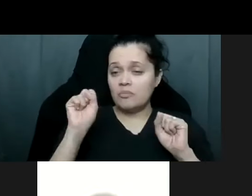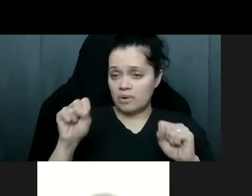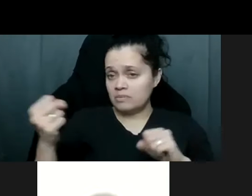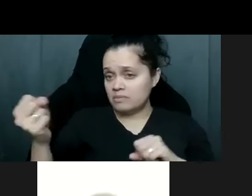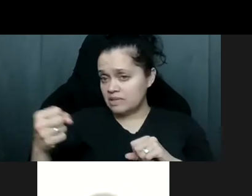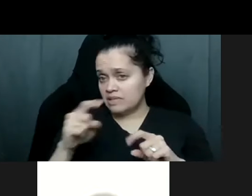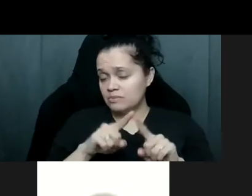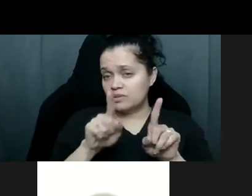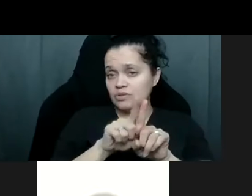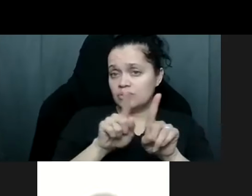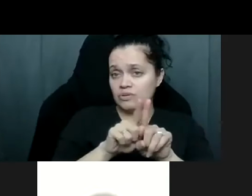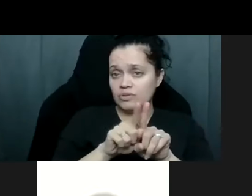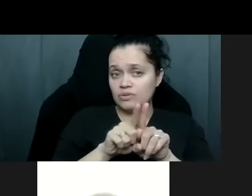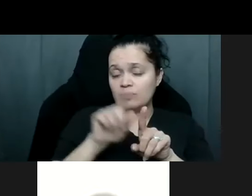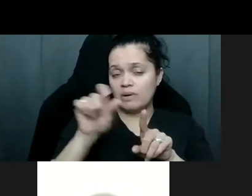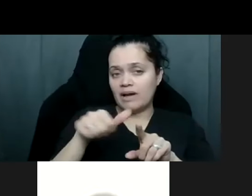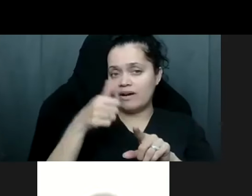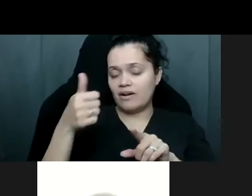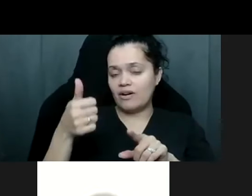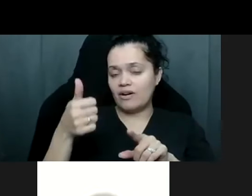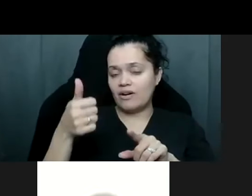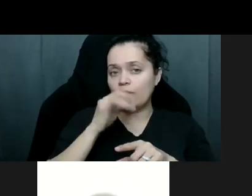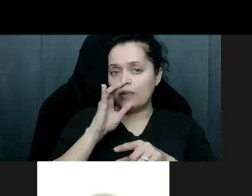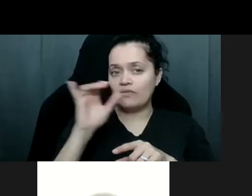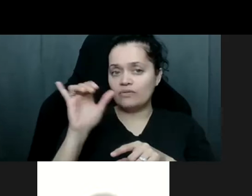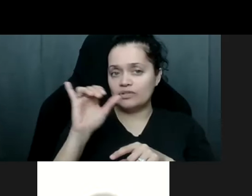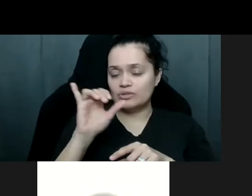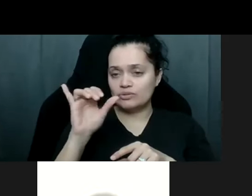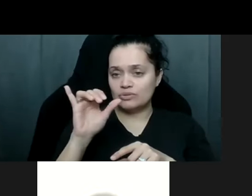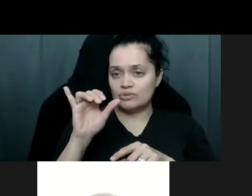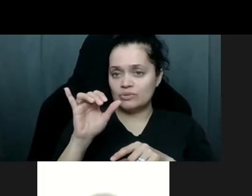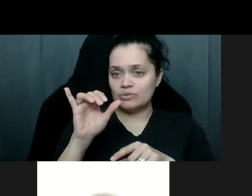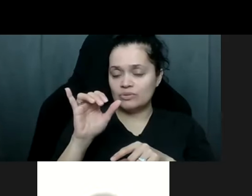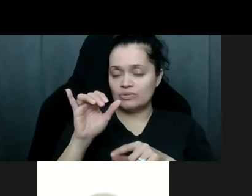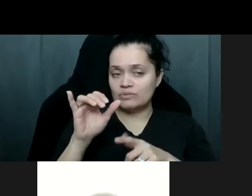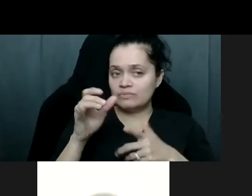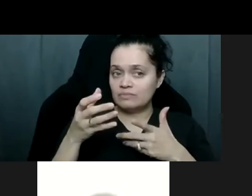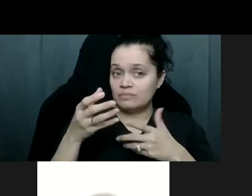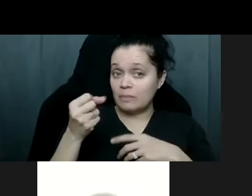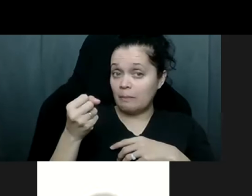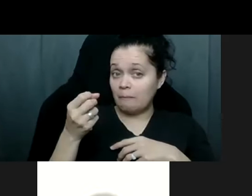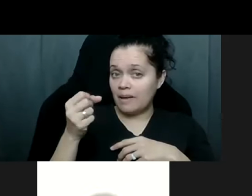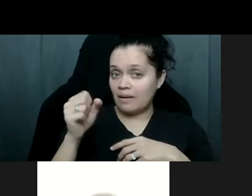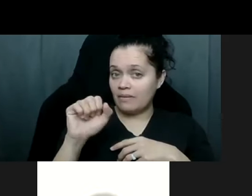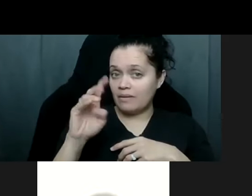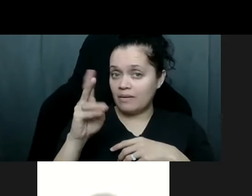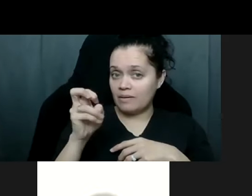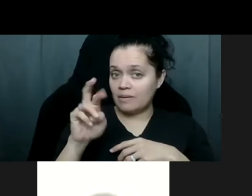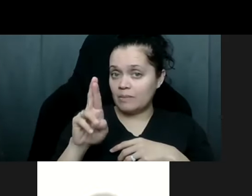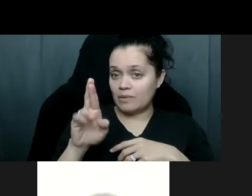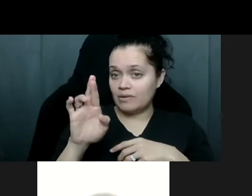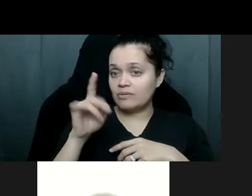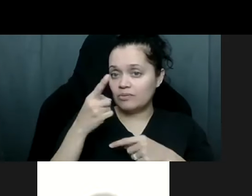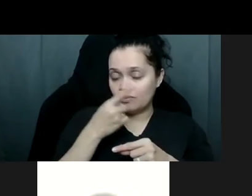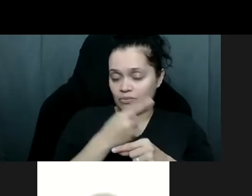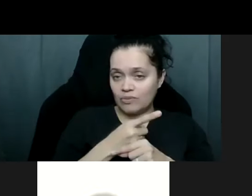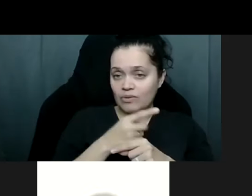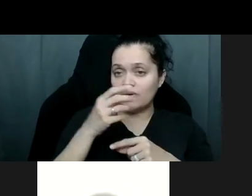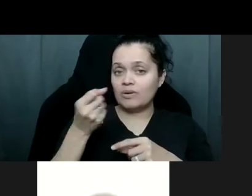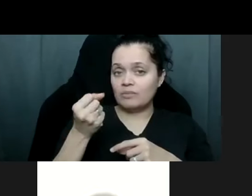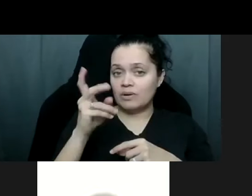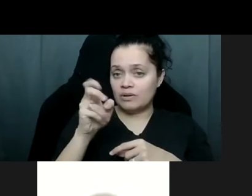but you could also buy other beverages, right? Well, milk. Yes. A milk bar